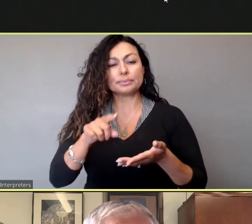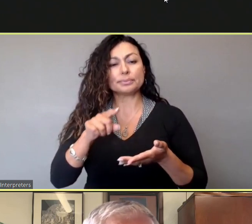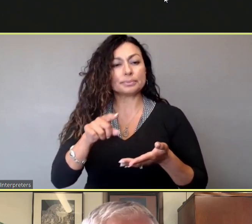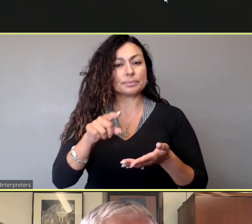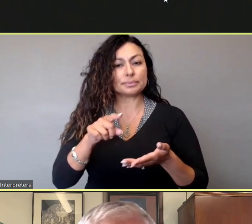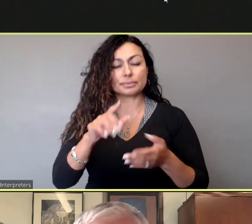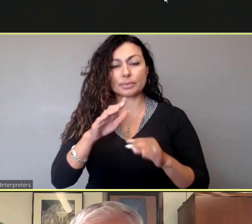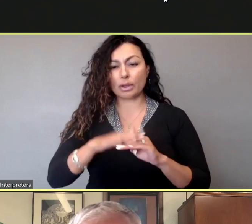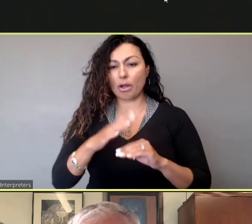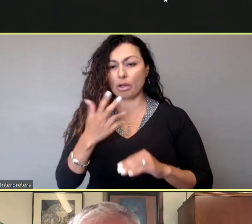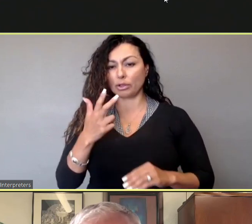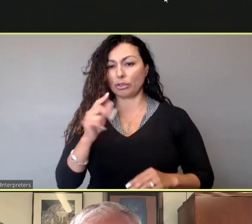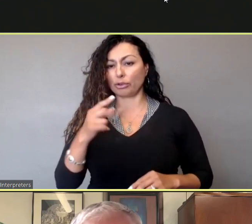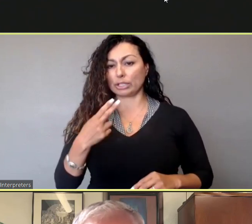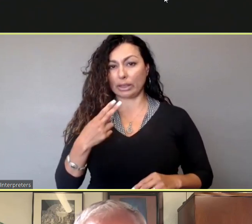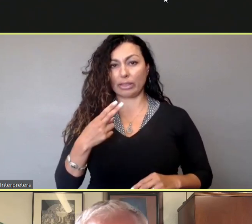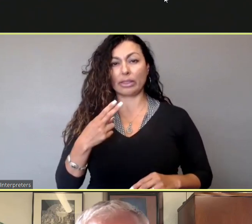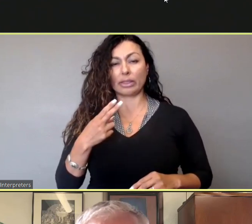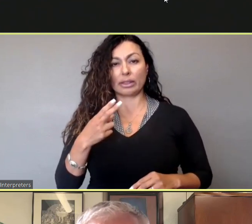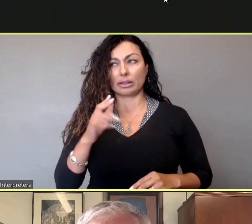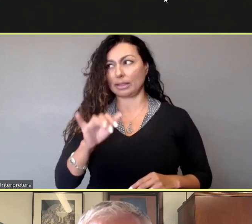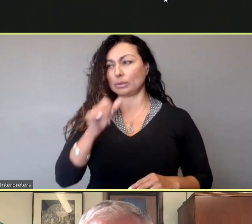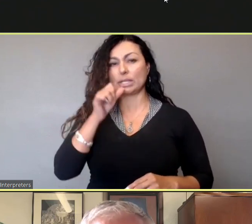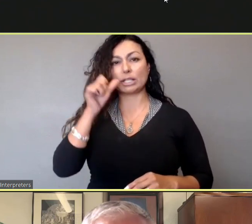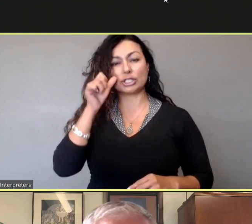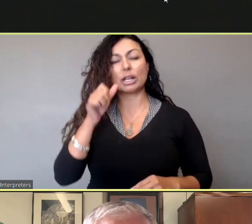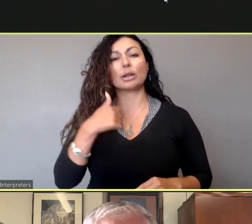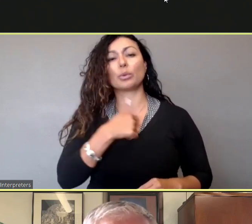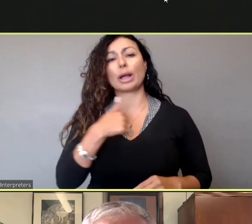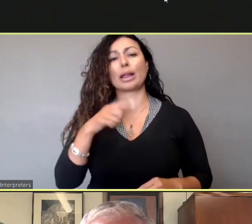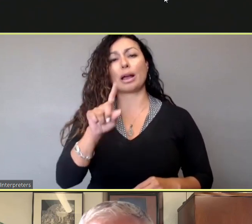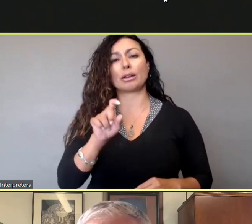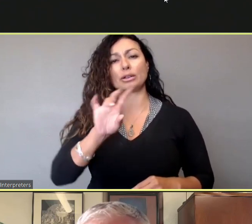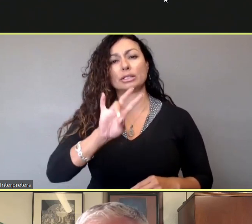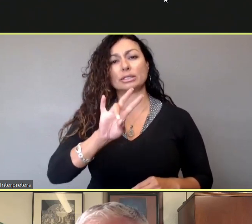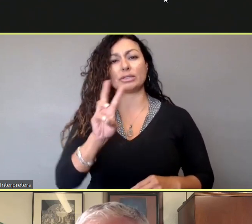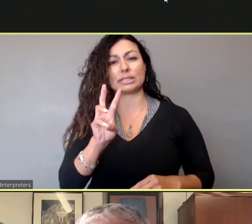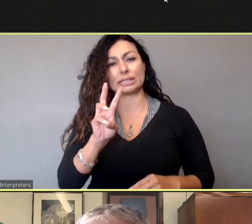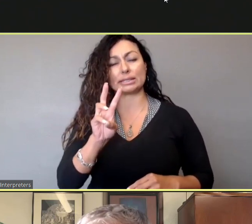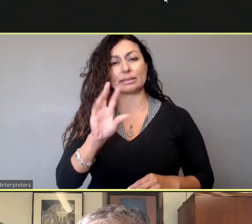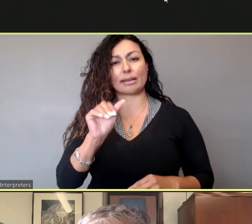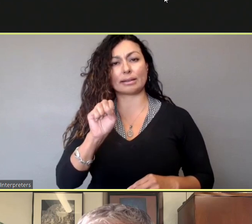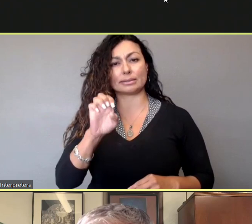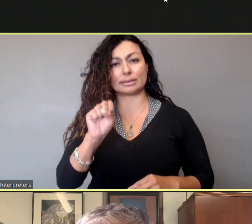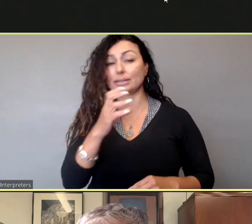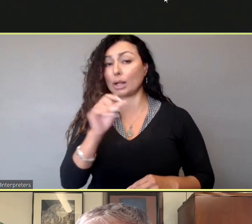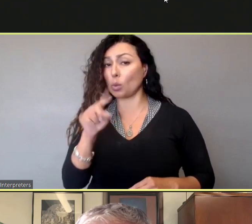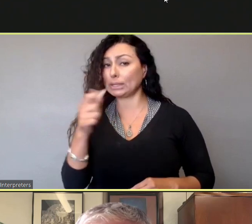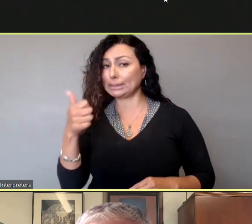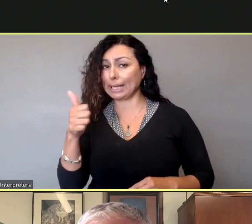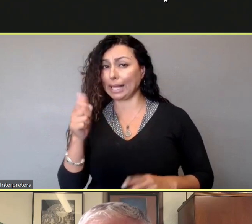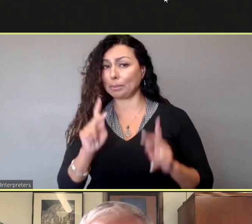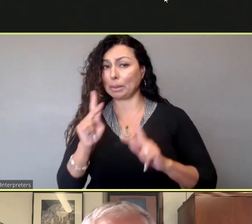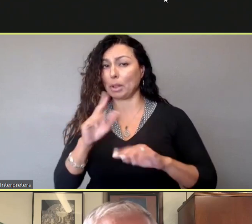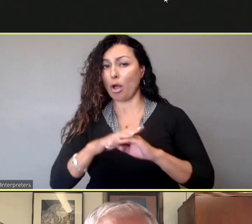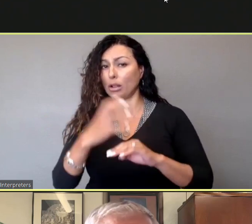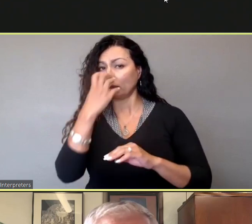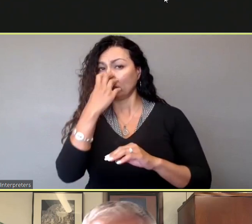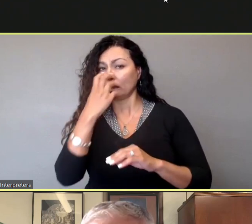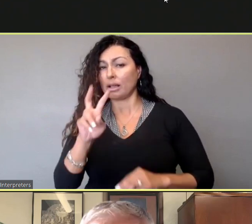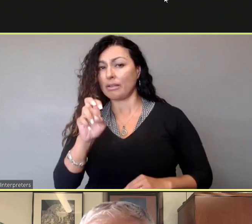on the 13th, which is yesterday, we had 176 cases and only 10 people on ventilators.